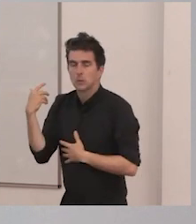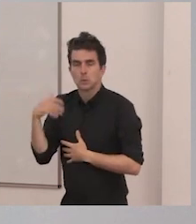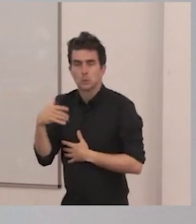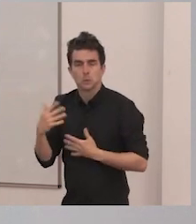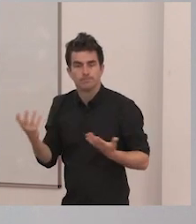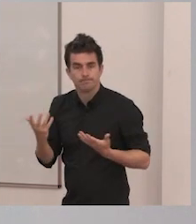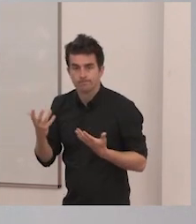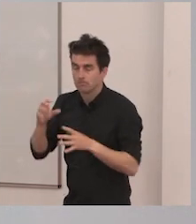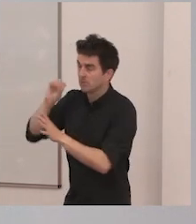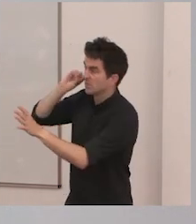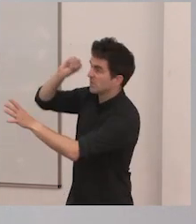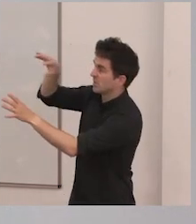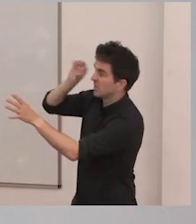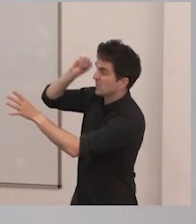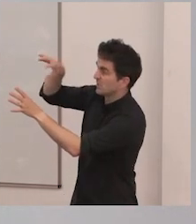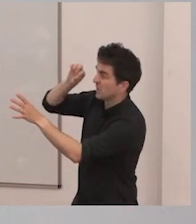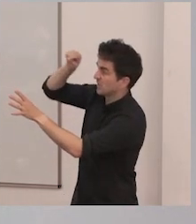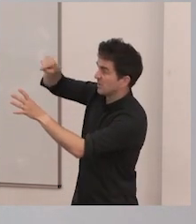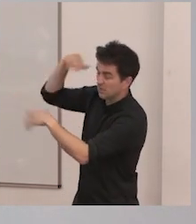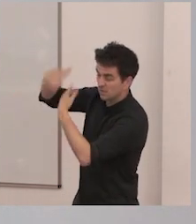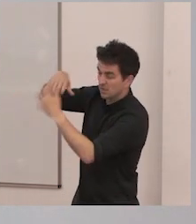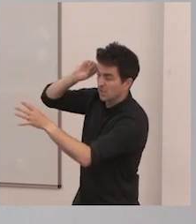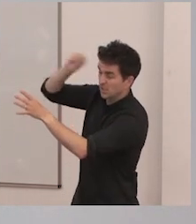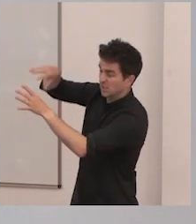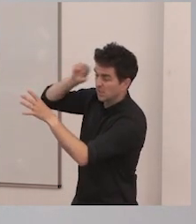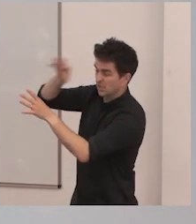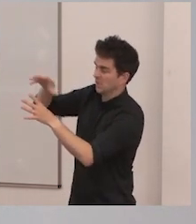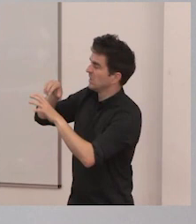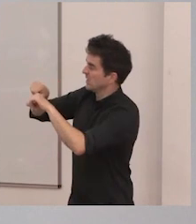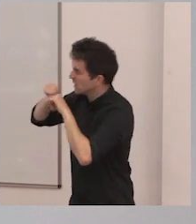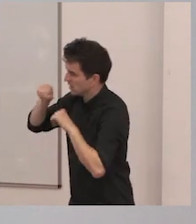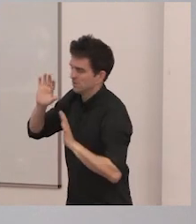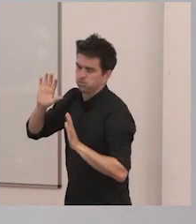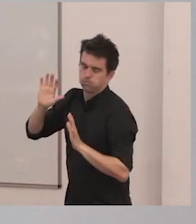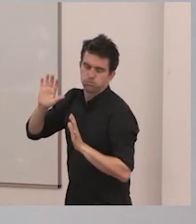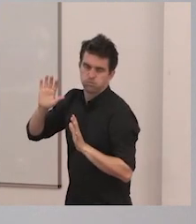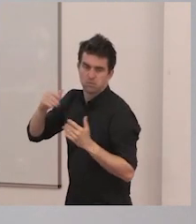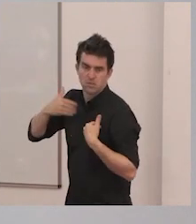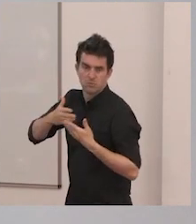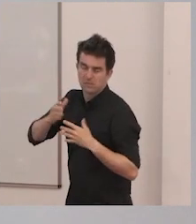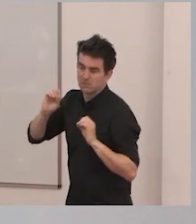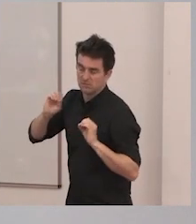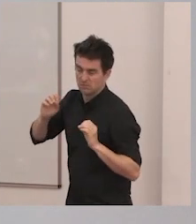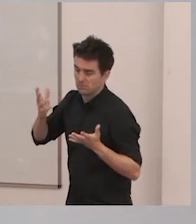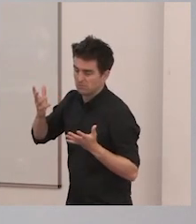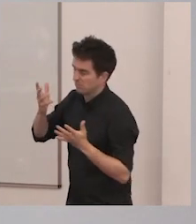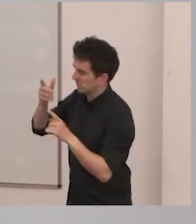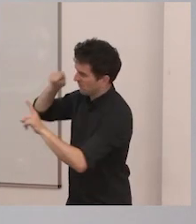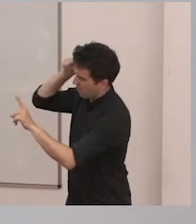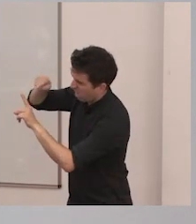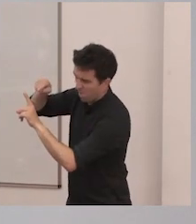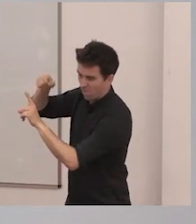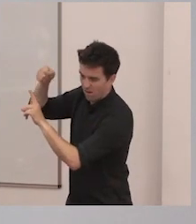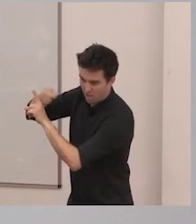is experienced by children within institutional care, including